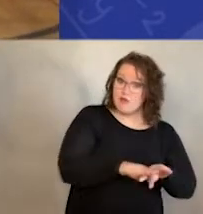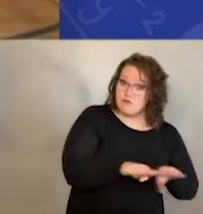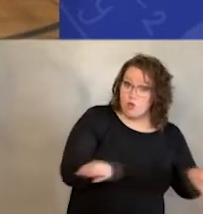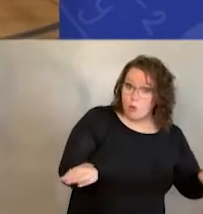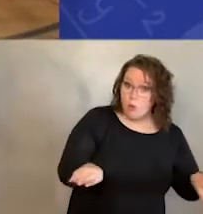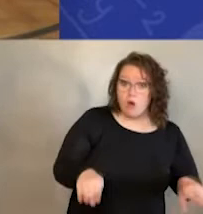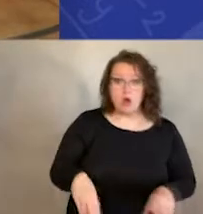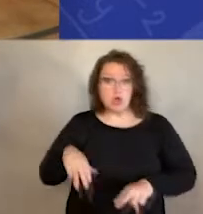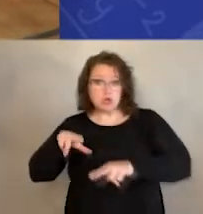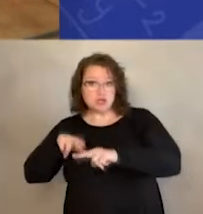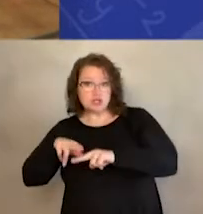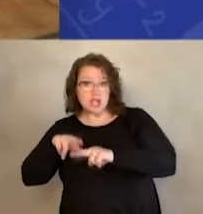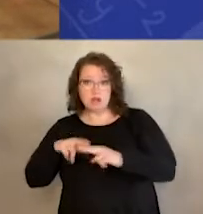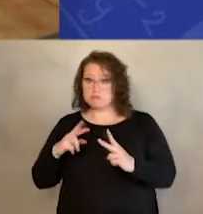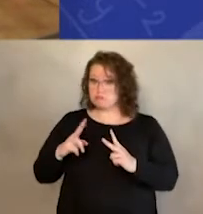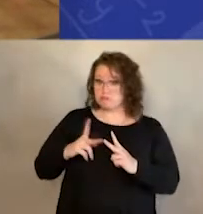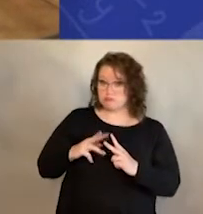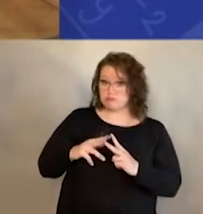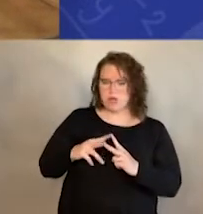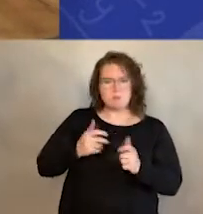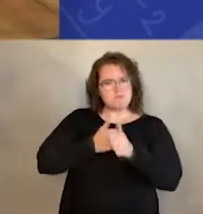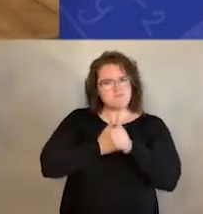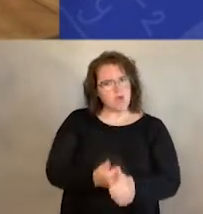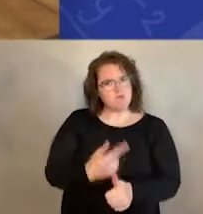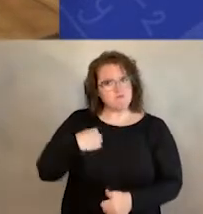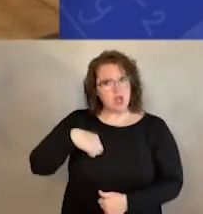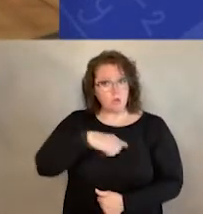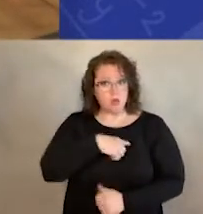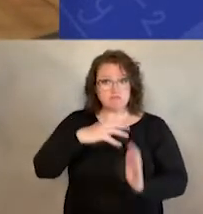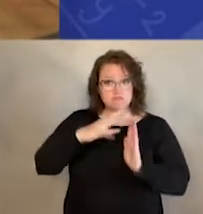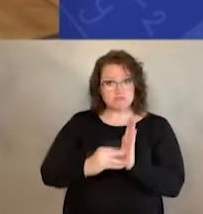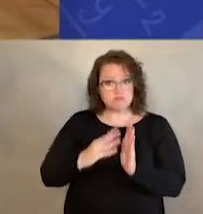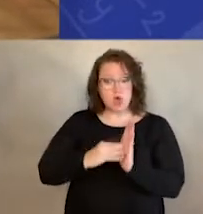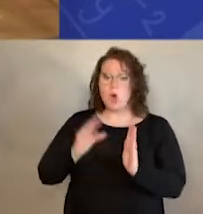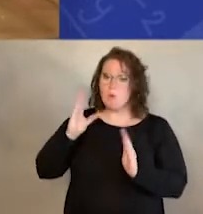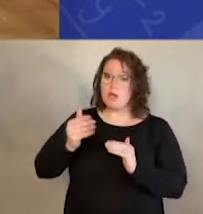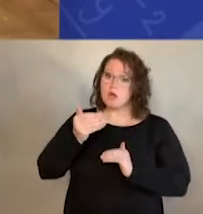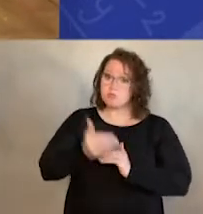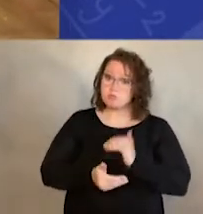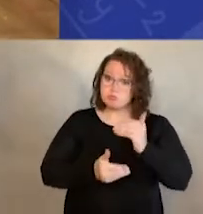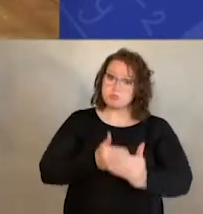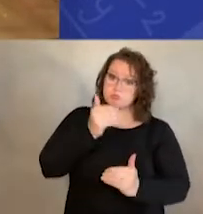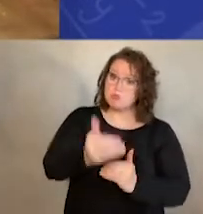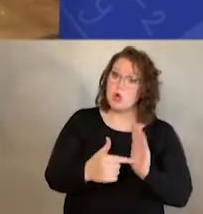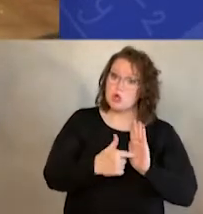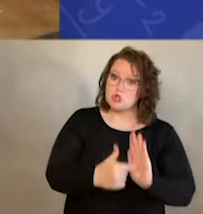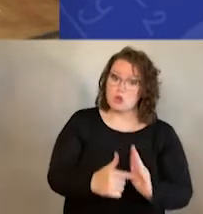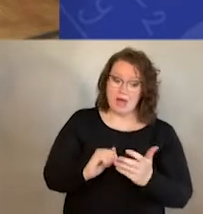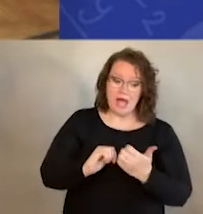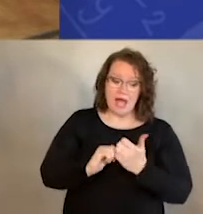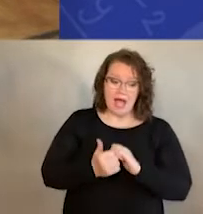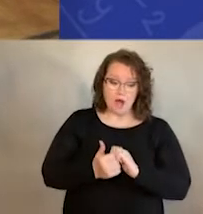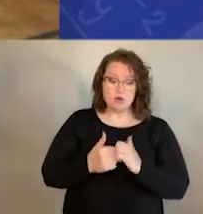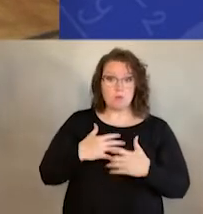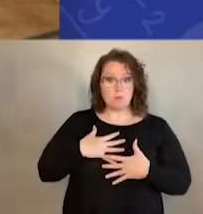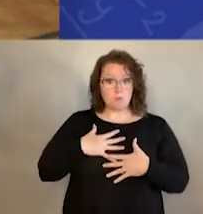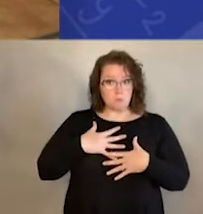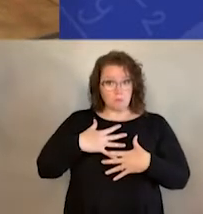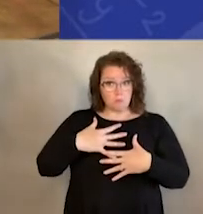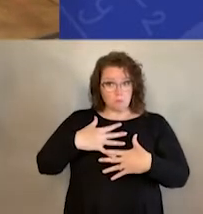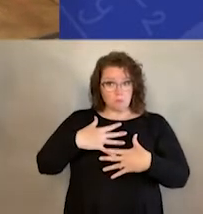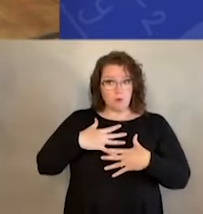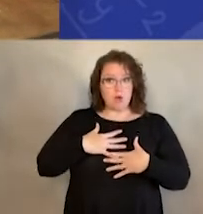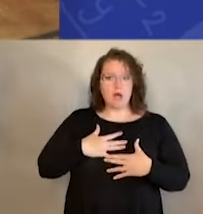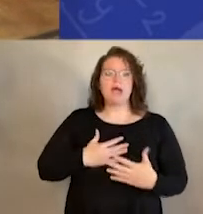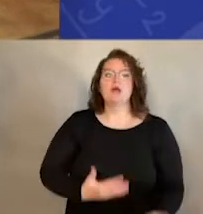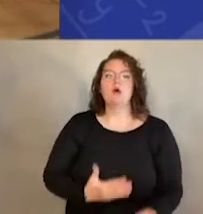we're going to show you how to do these in the chair as well. But follow along with Coach Macy. We're going to walk through these and we're going to work on our breathing techniques and